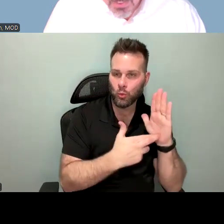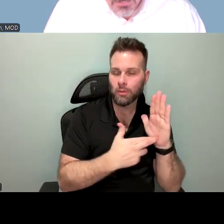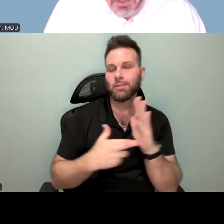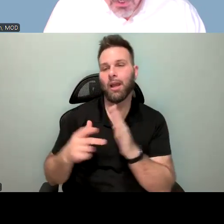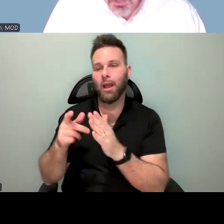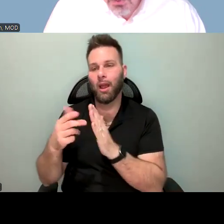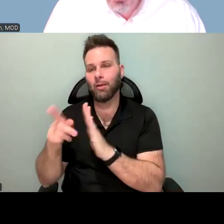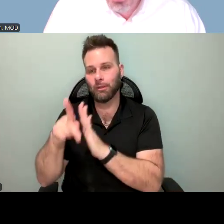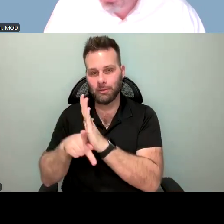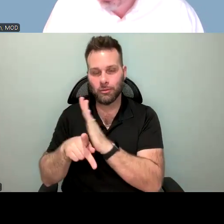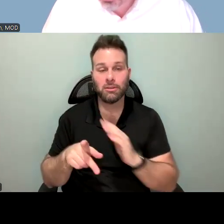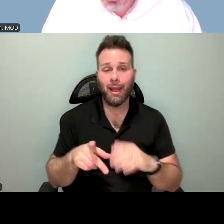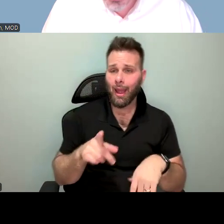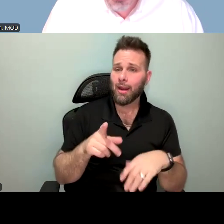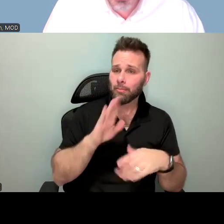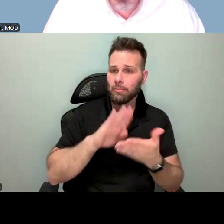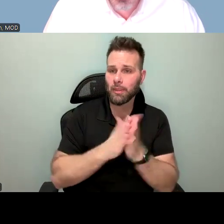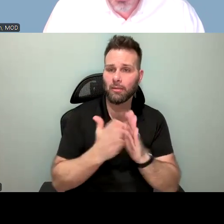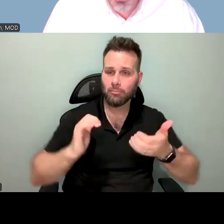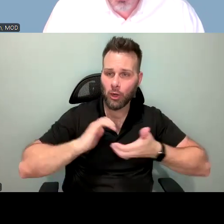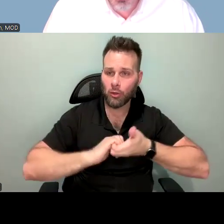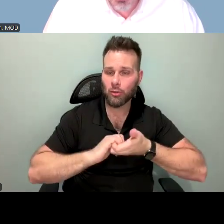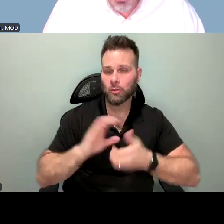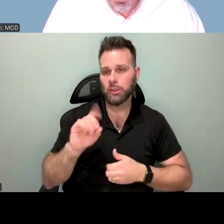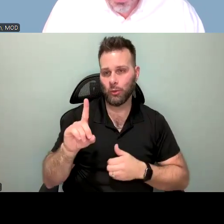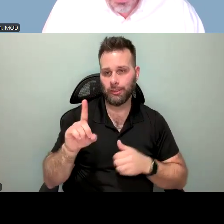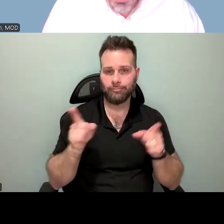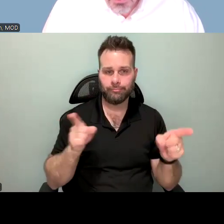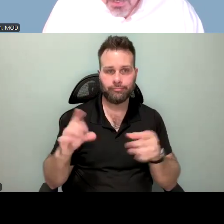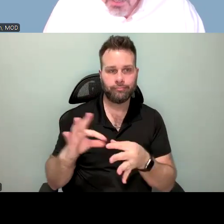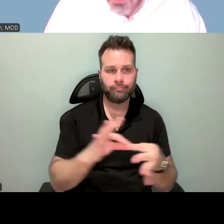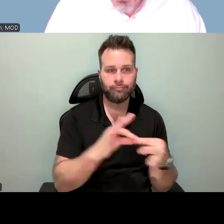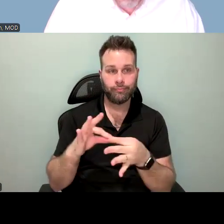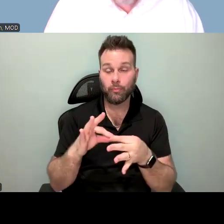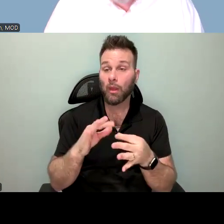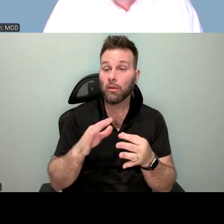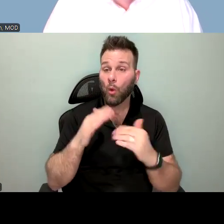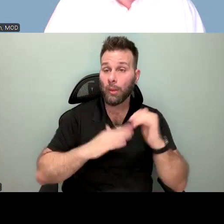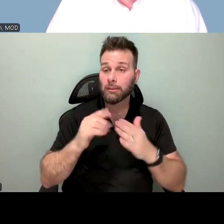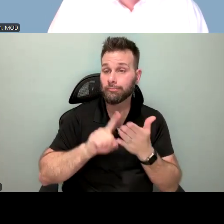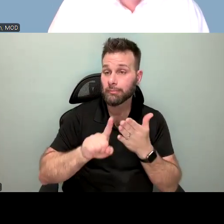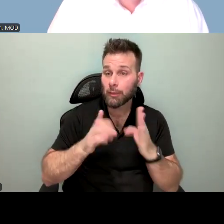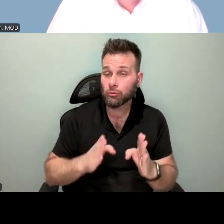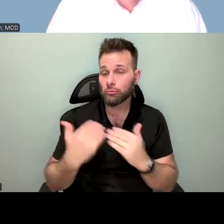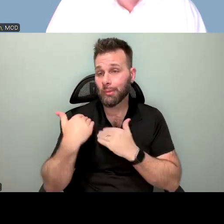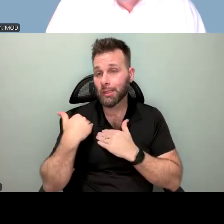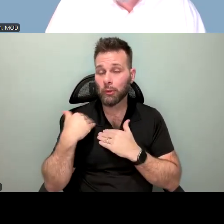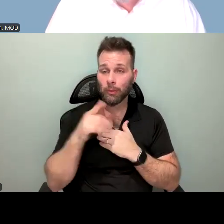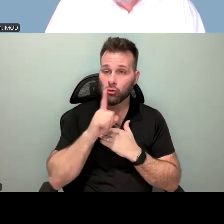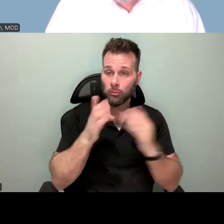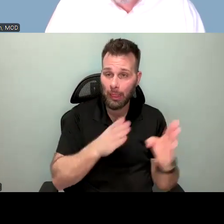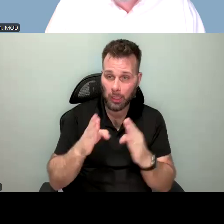And he makes them essential partners for CODs in promoting accessibility. So building inspectors are responsible for reviewing building